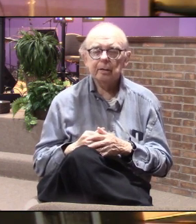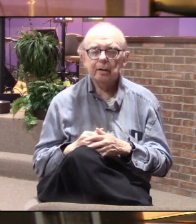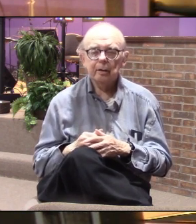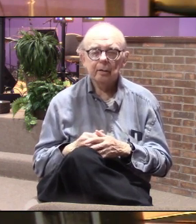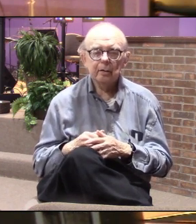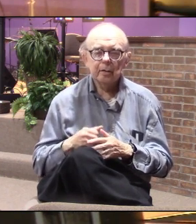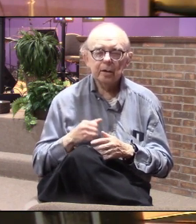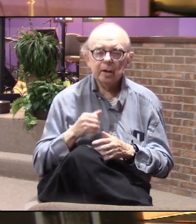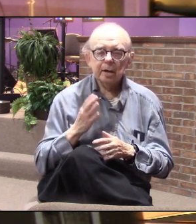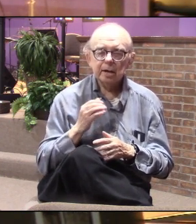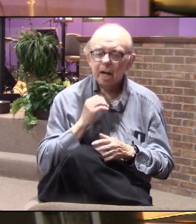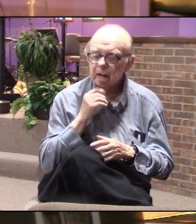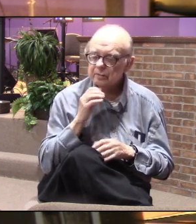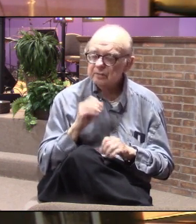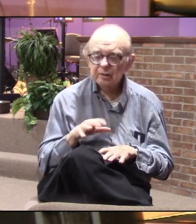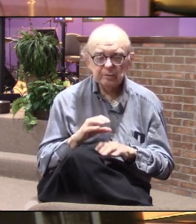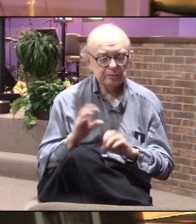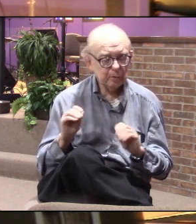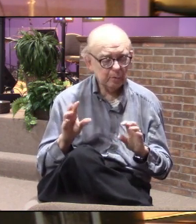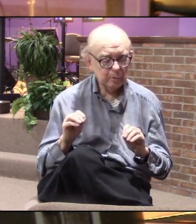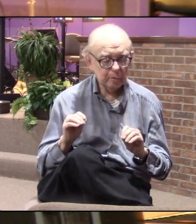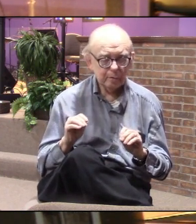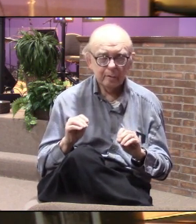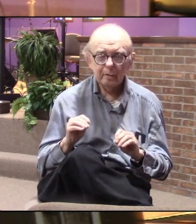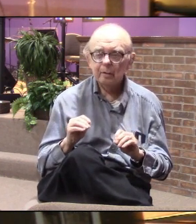God doesn't lose.